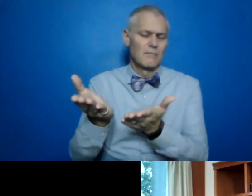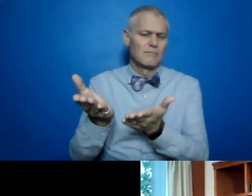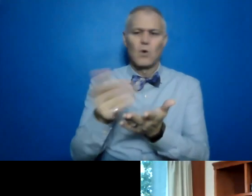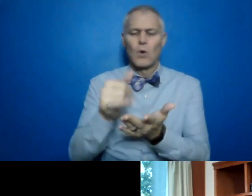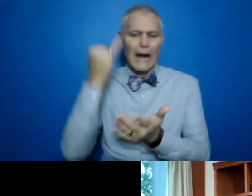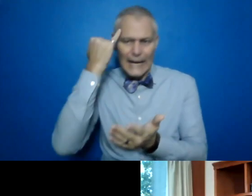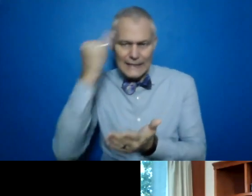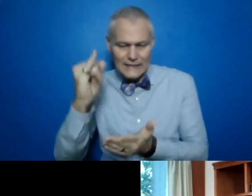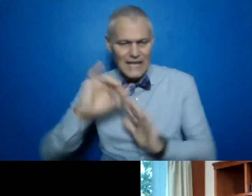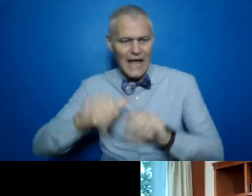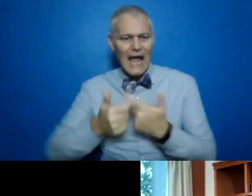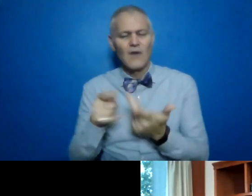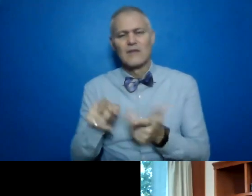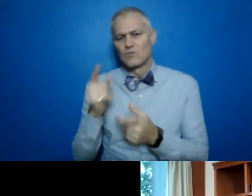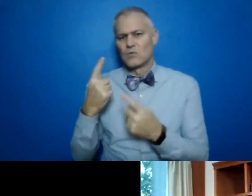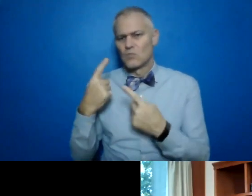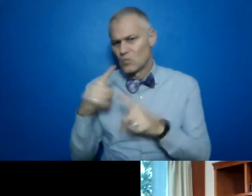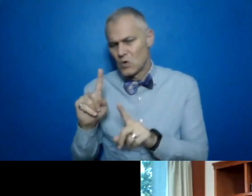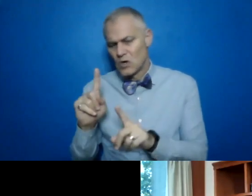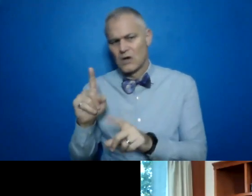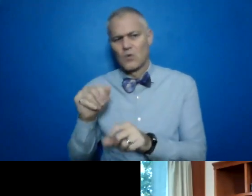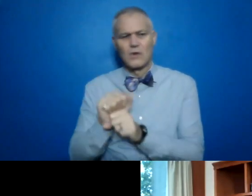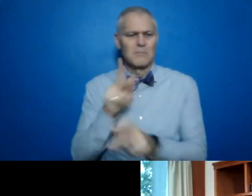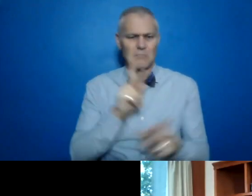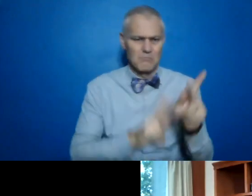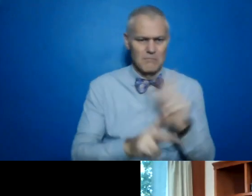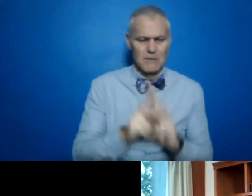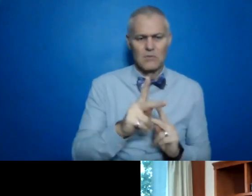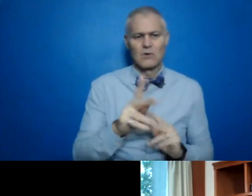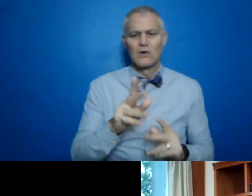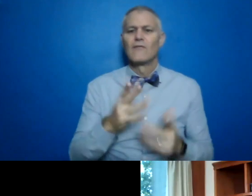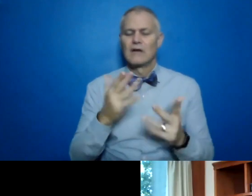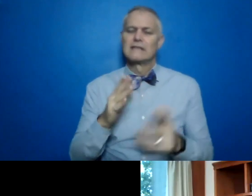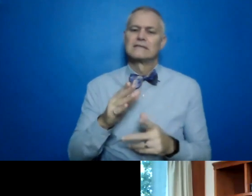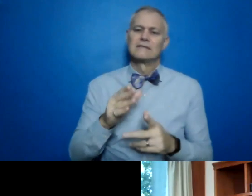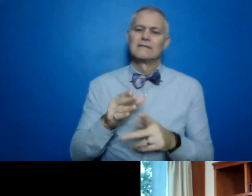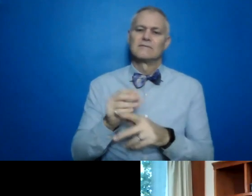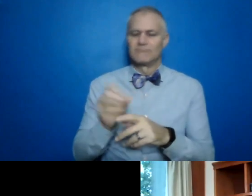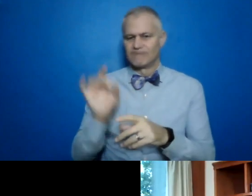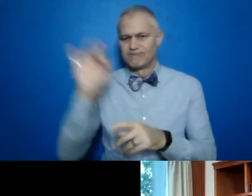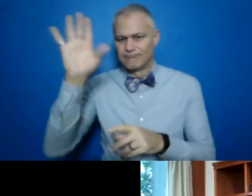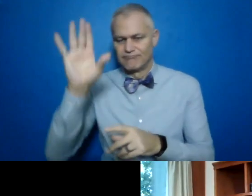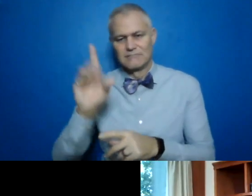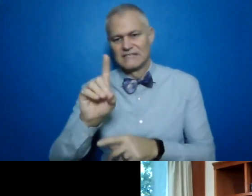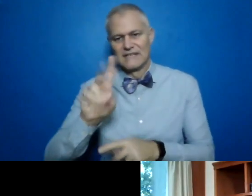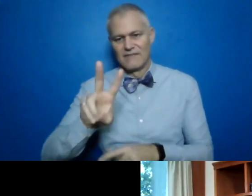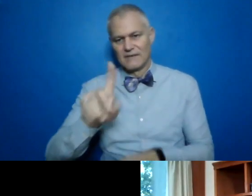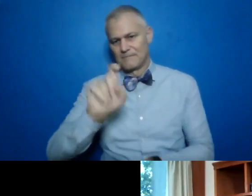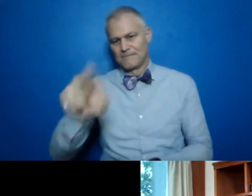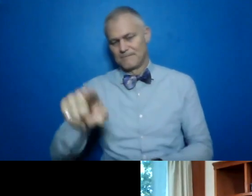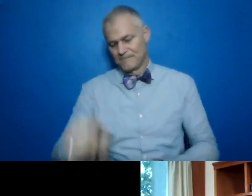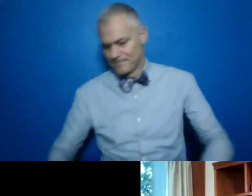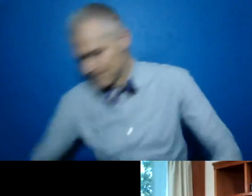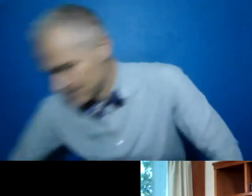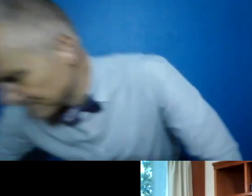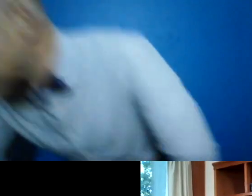ideas of how you think this would work with individuals who have engaged in domestic violence? So